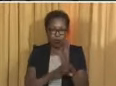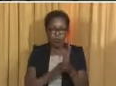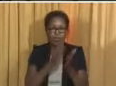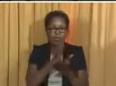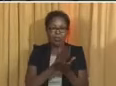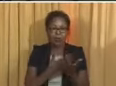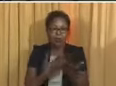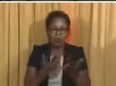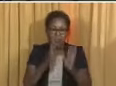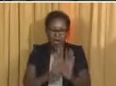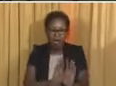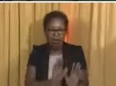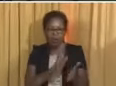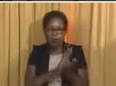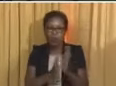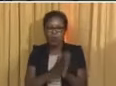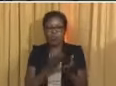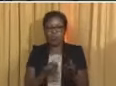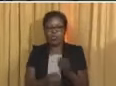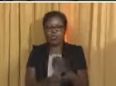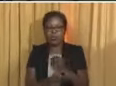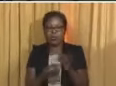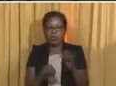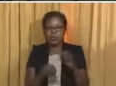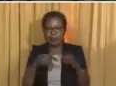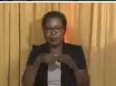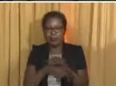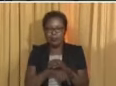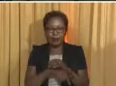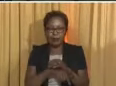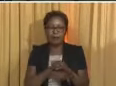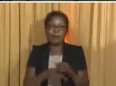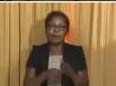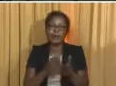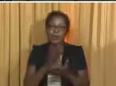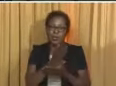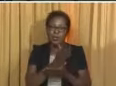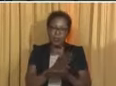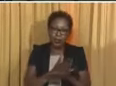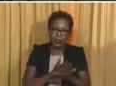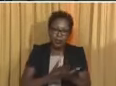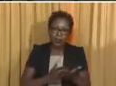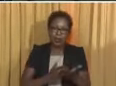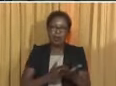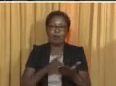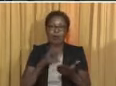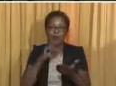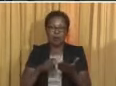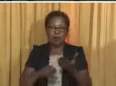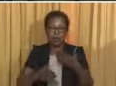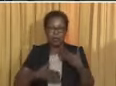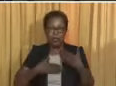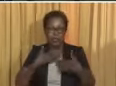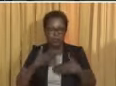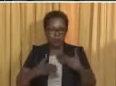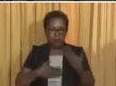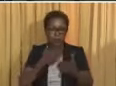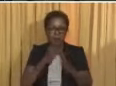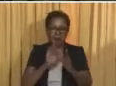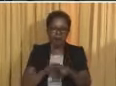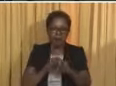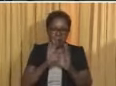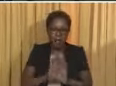unaddressed. Sometimes, knowingly or unknowingly, the drafters of the Constitution may underappreciate how much power rests in the silence